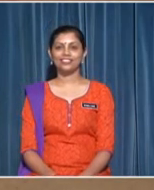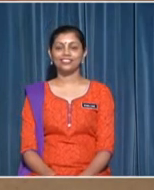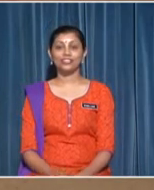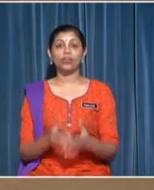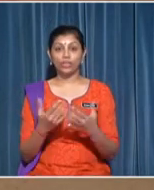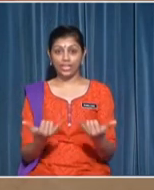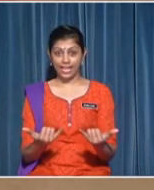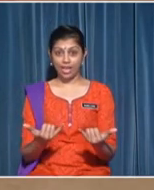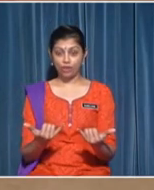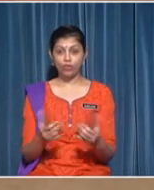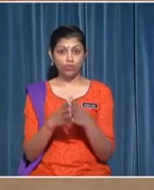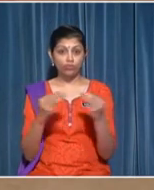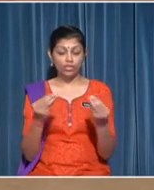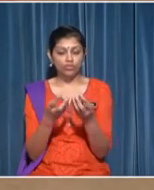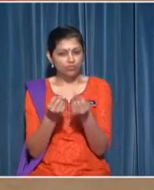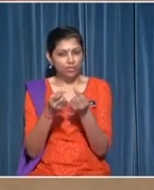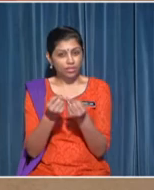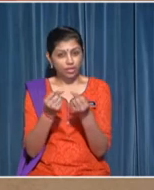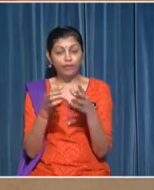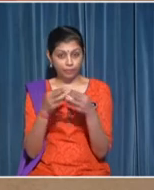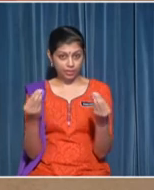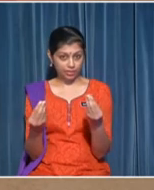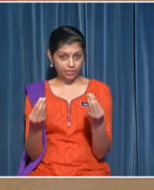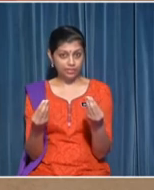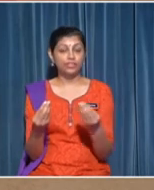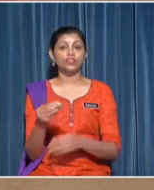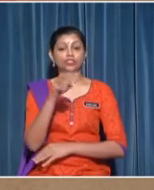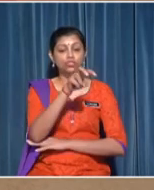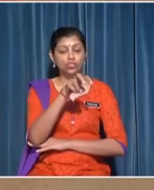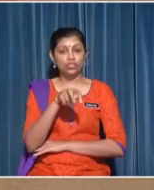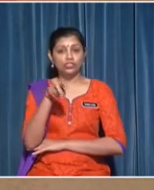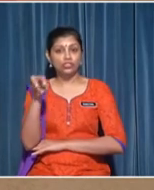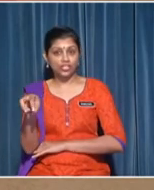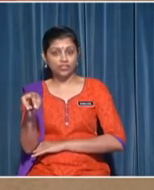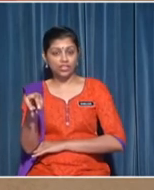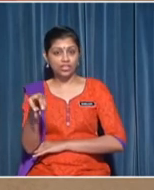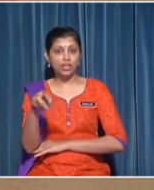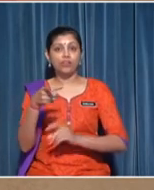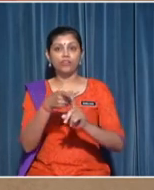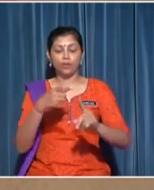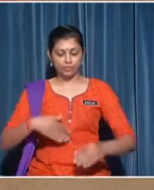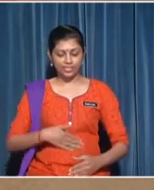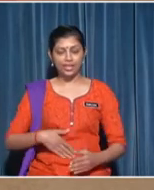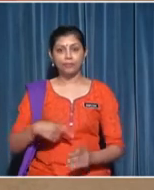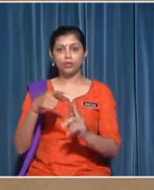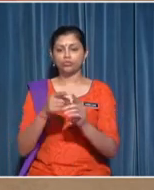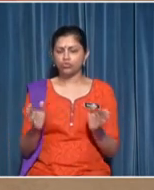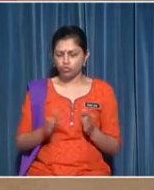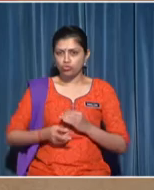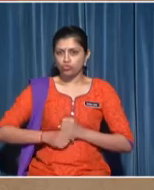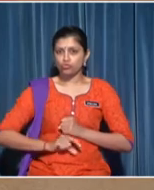Okay, now let's continue by transferring the food from the stomach into the small intestine.